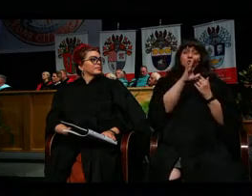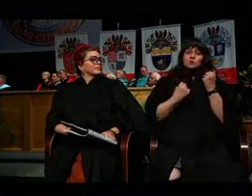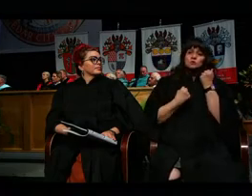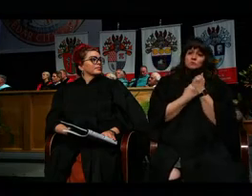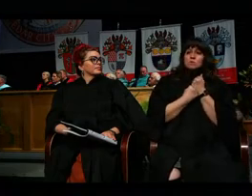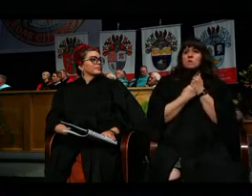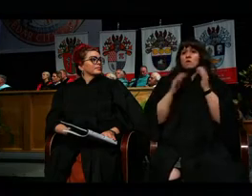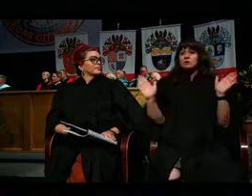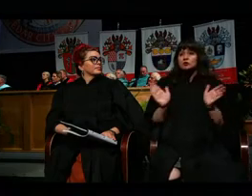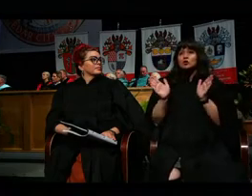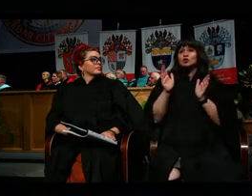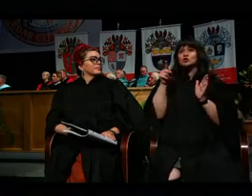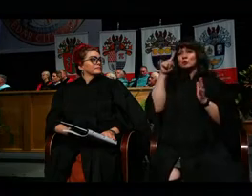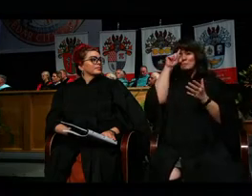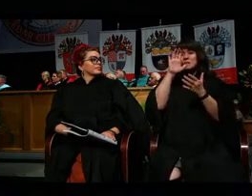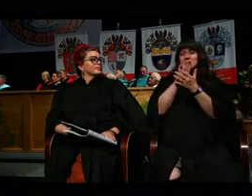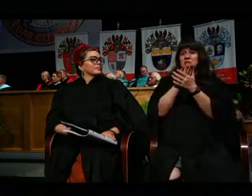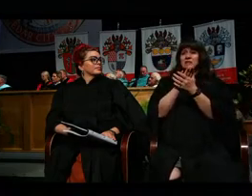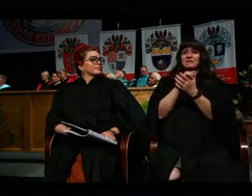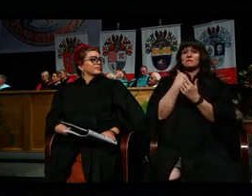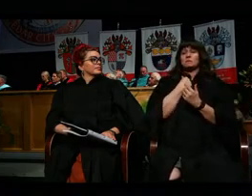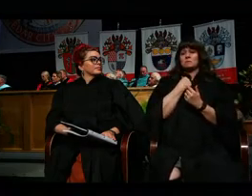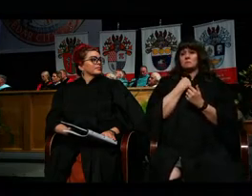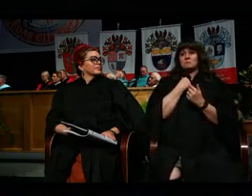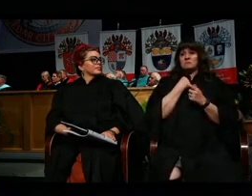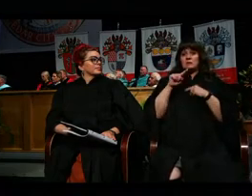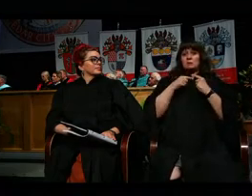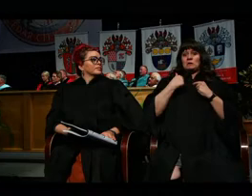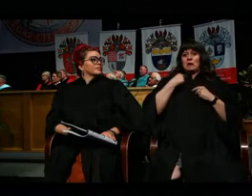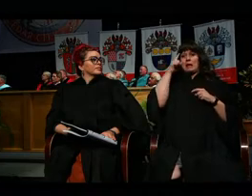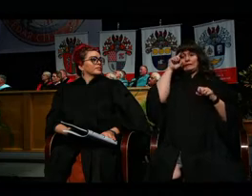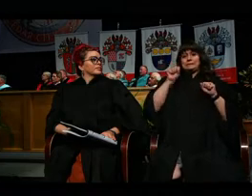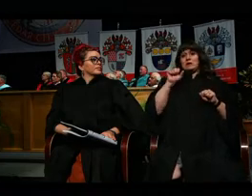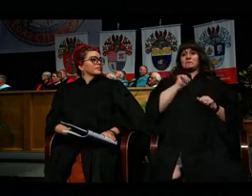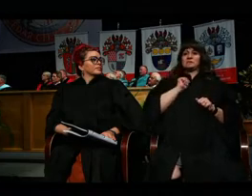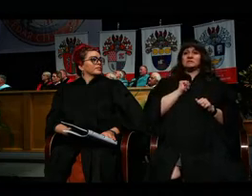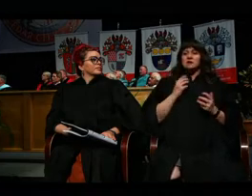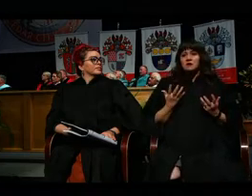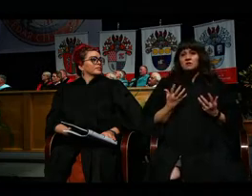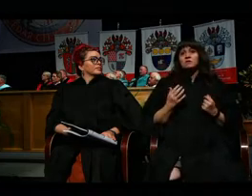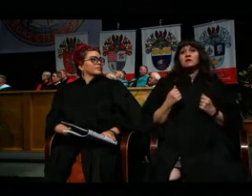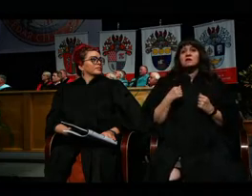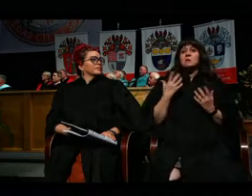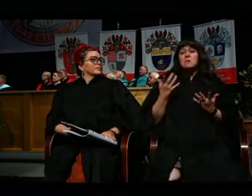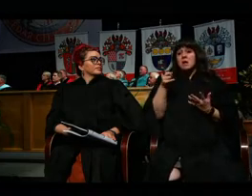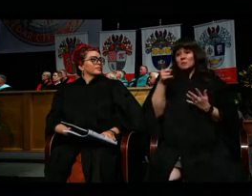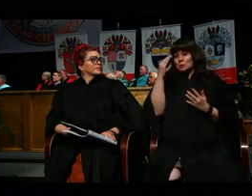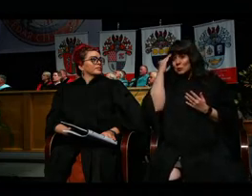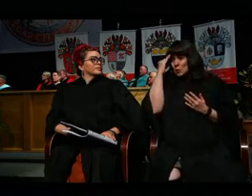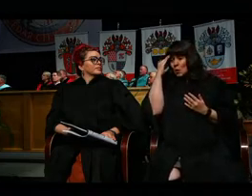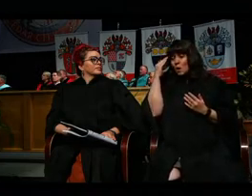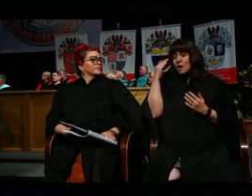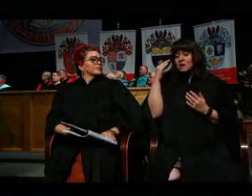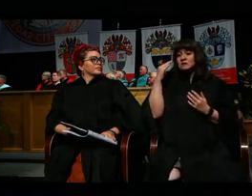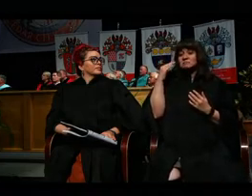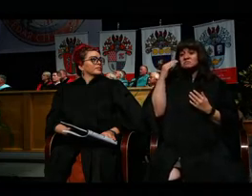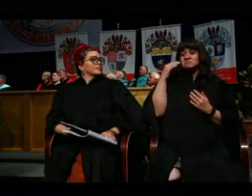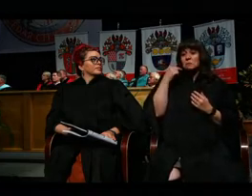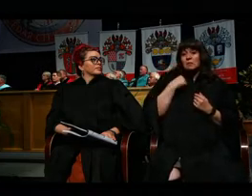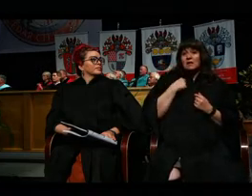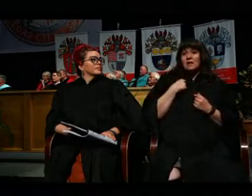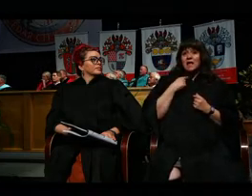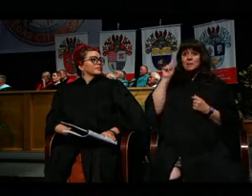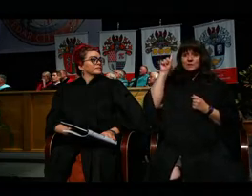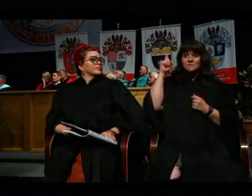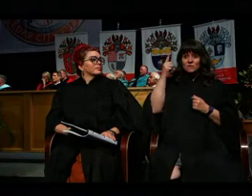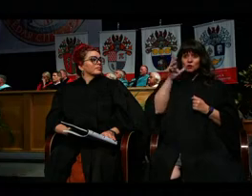and for believing in me, even when I didn't believe in myself. You may be interested to learn that I am not only the first female